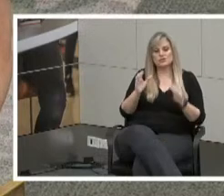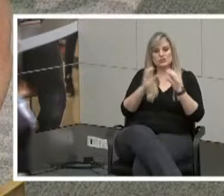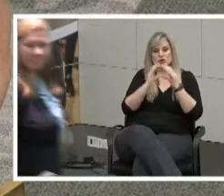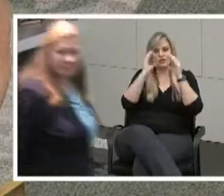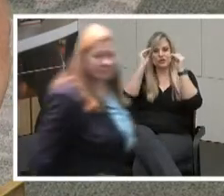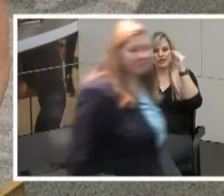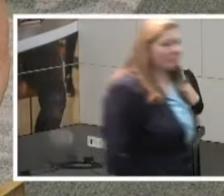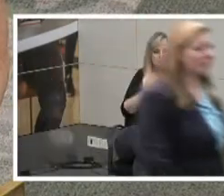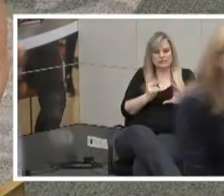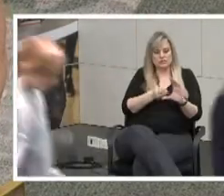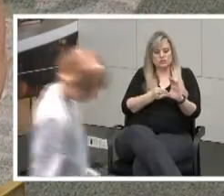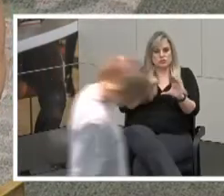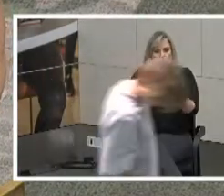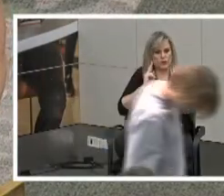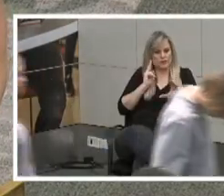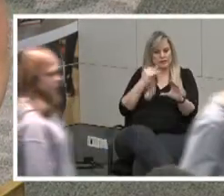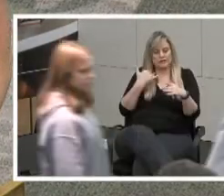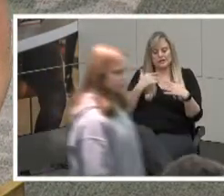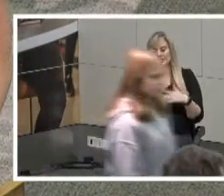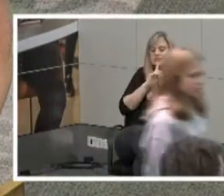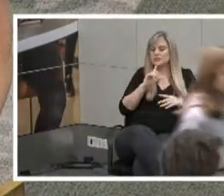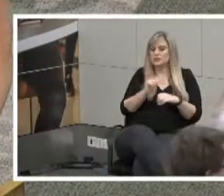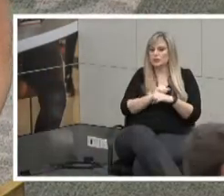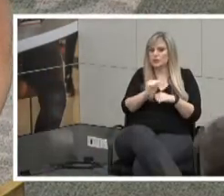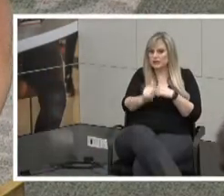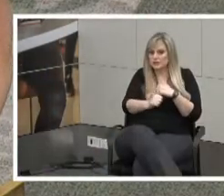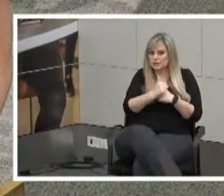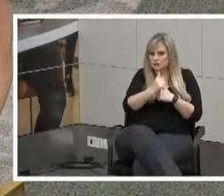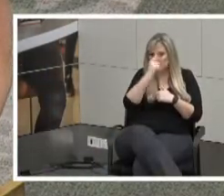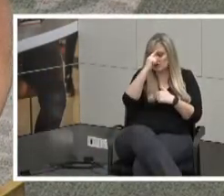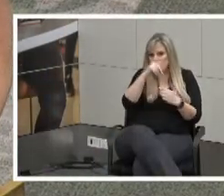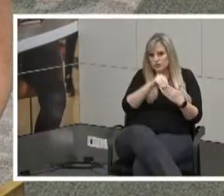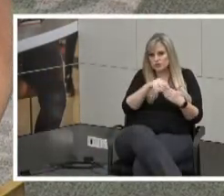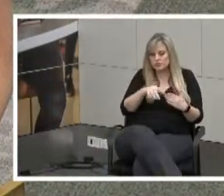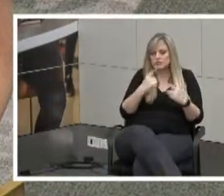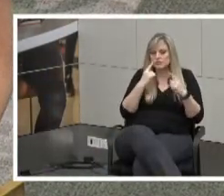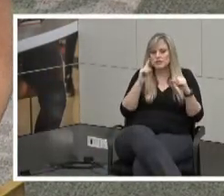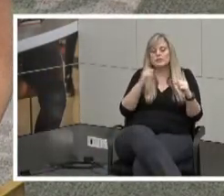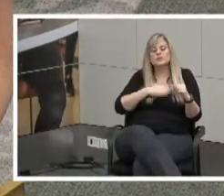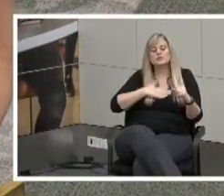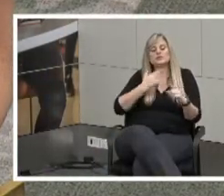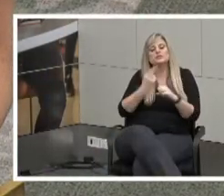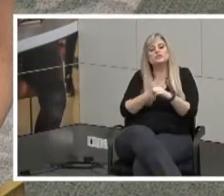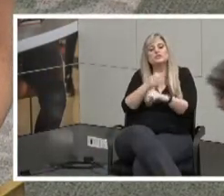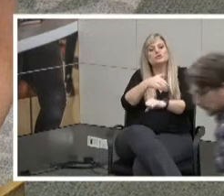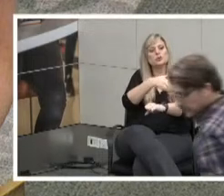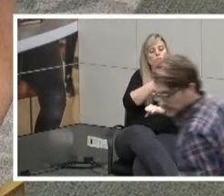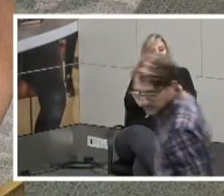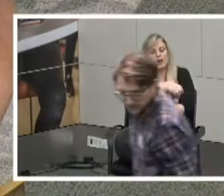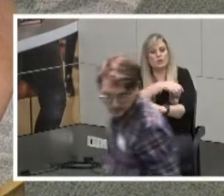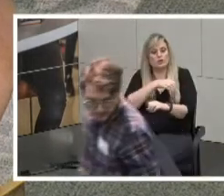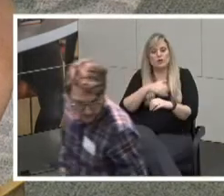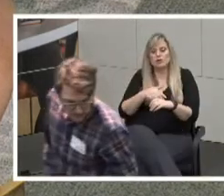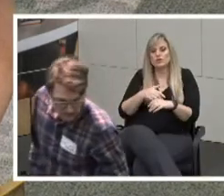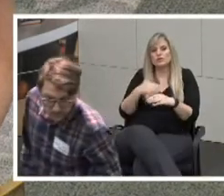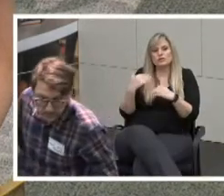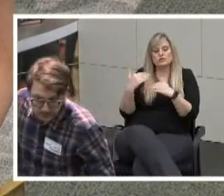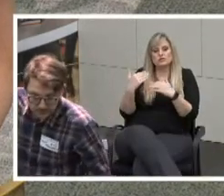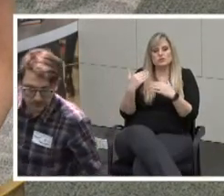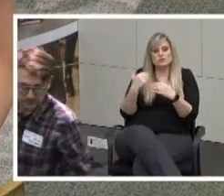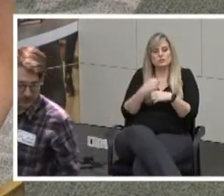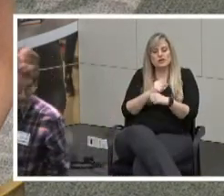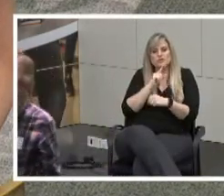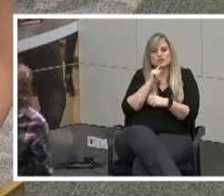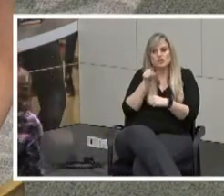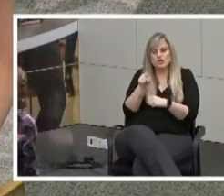major threat to student achievement please use your power to hold this Administration accountable to